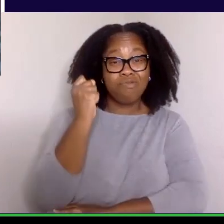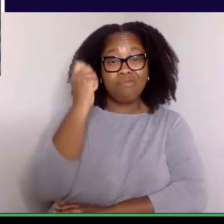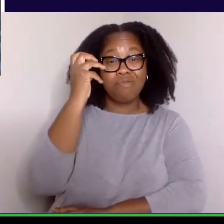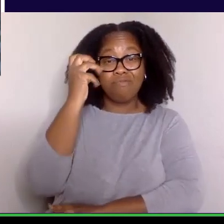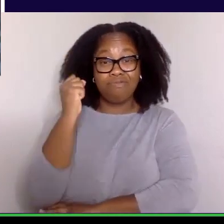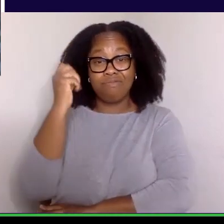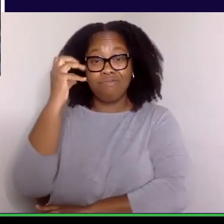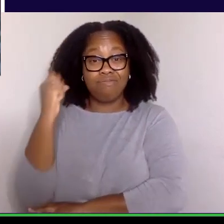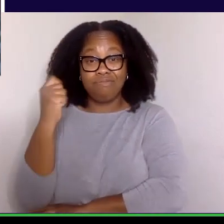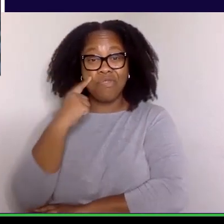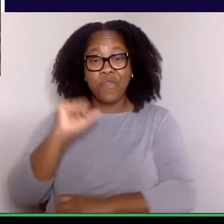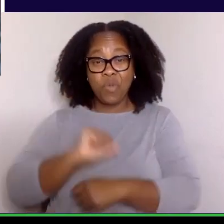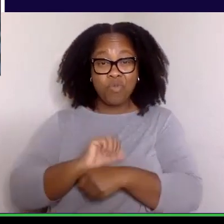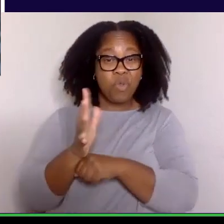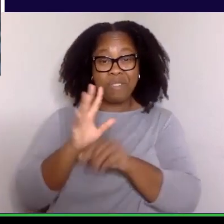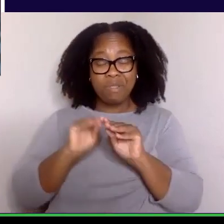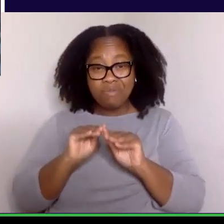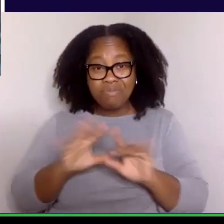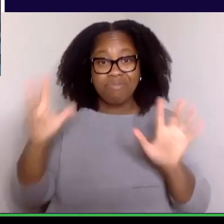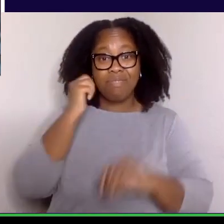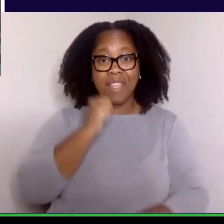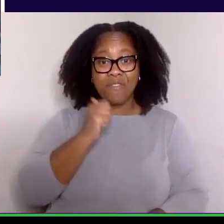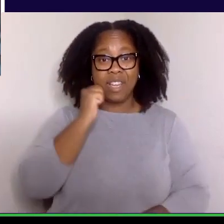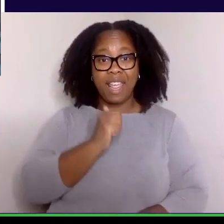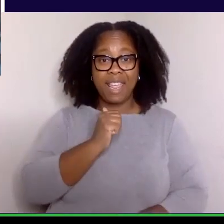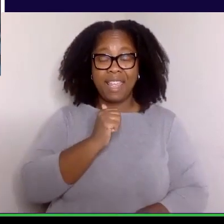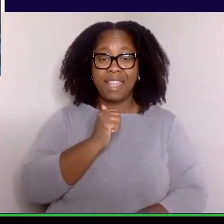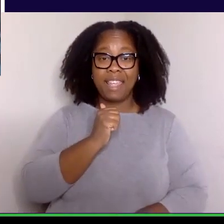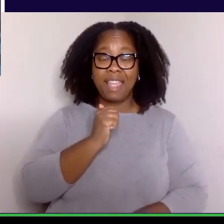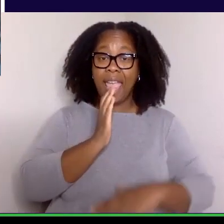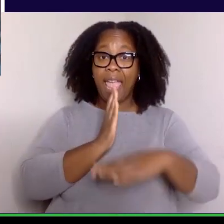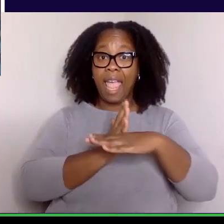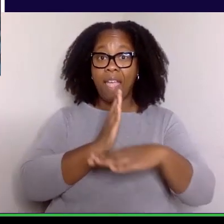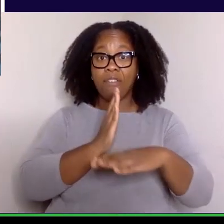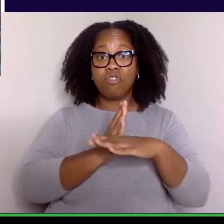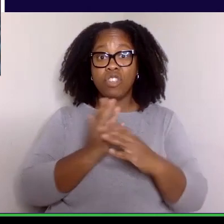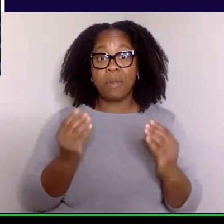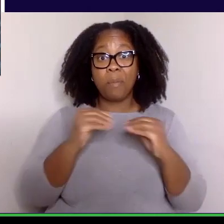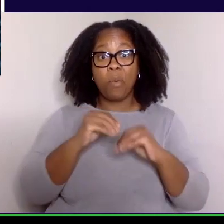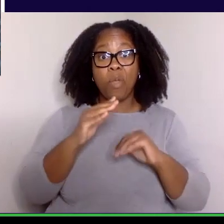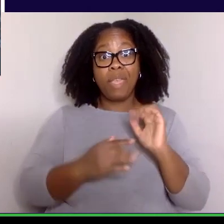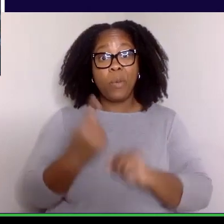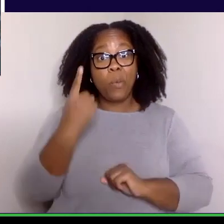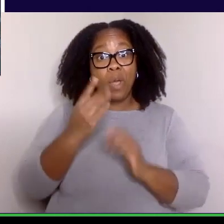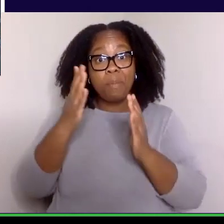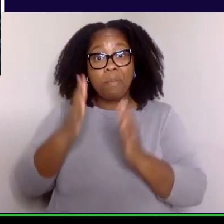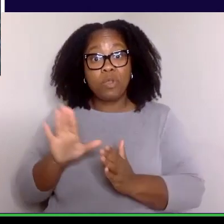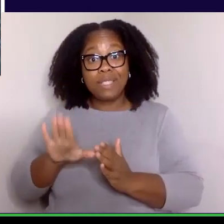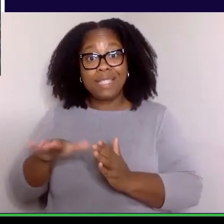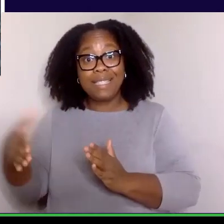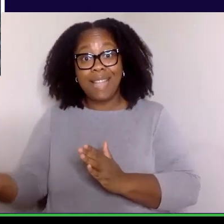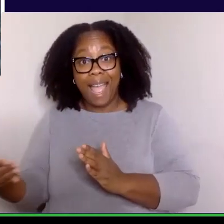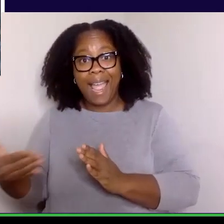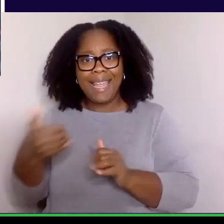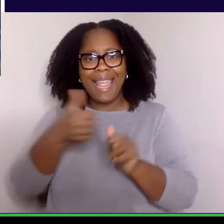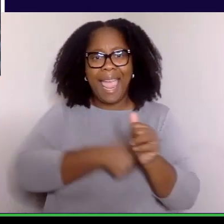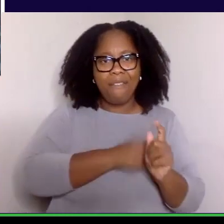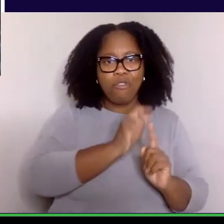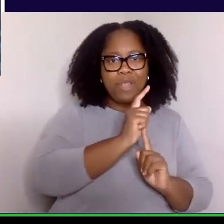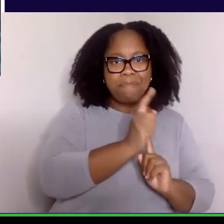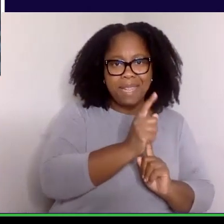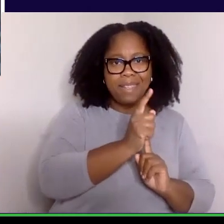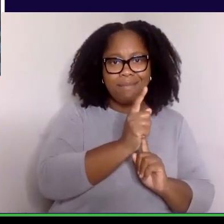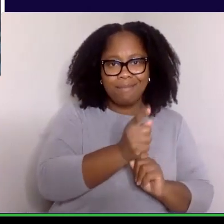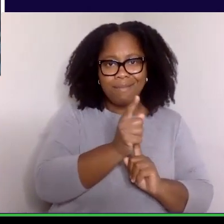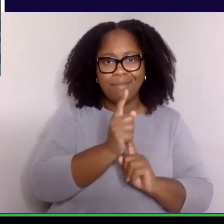and averaging more than one COVID-19 death every minute. Governor Newsom has imposed a